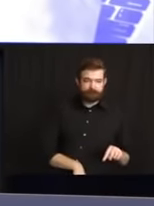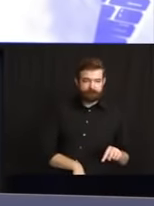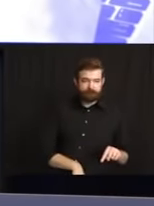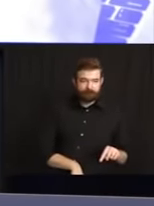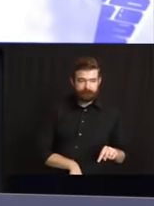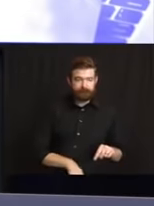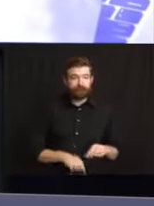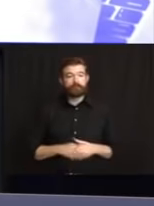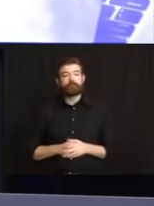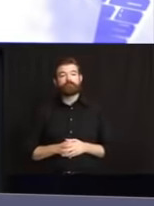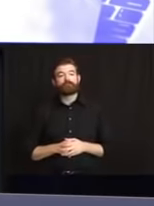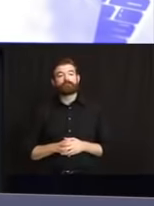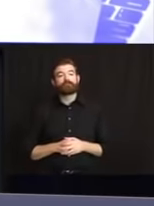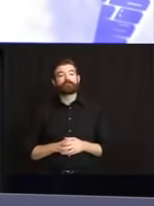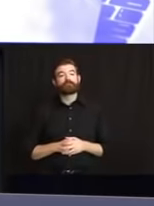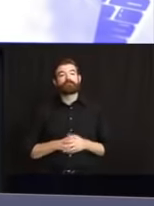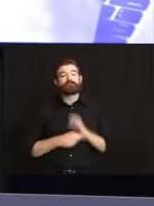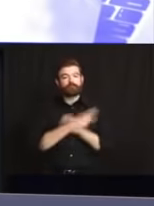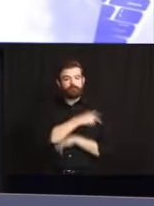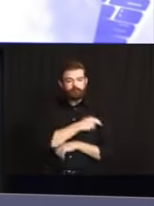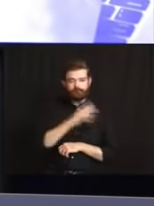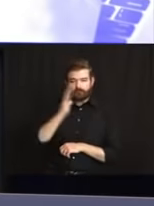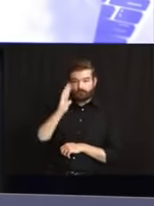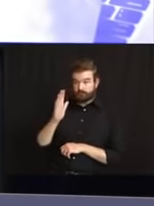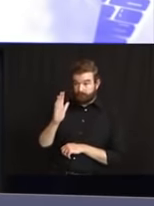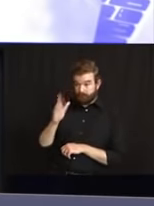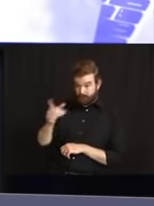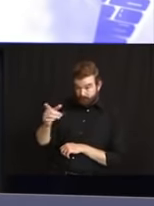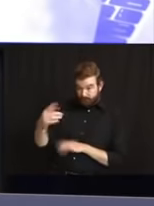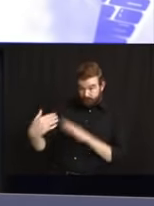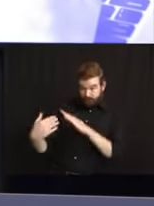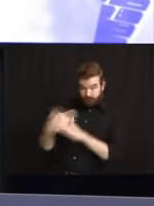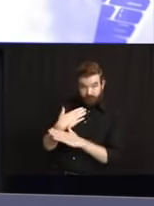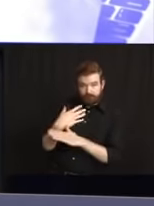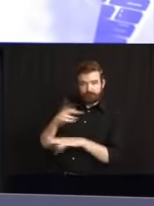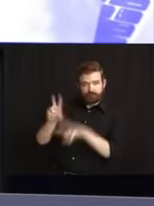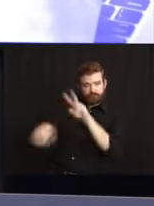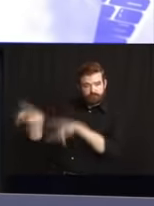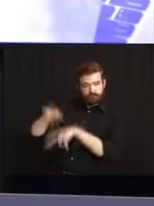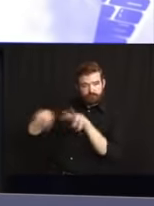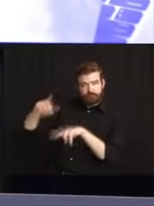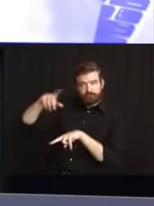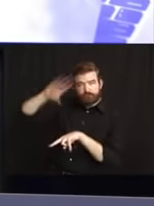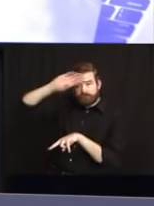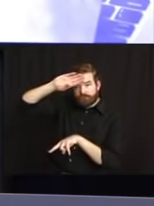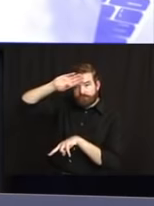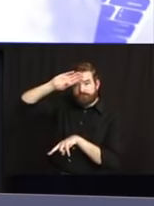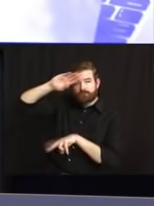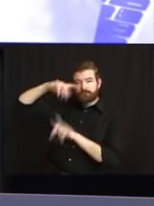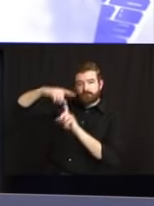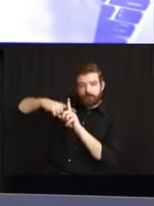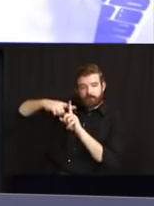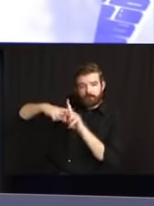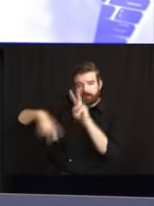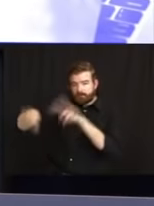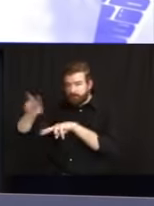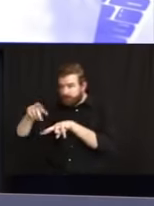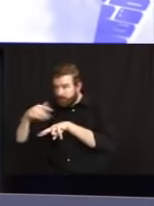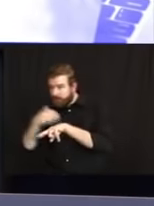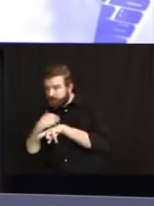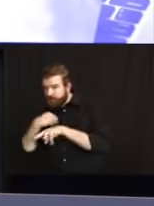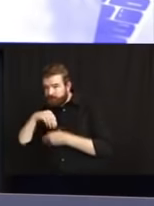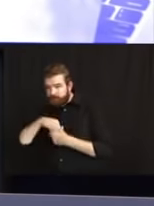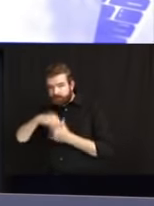and temperature checks upon entering the facility, and anyone with symptoms will not be permitted to visit.